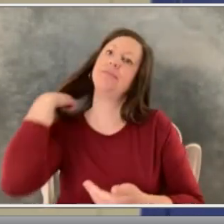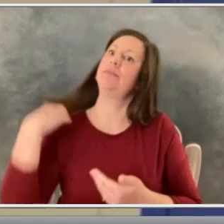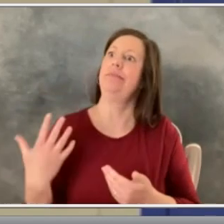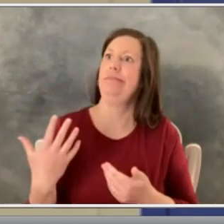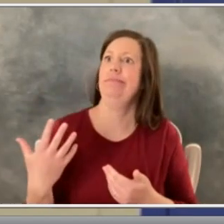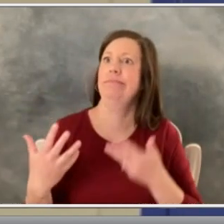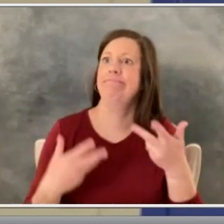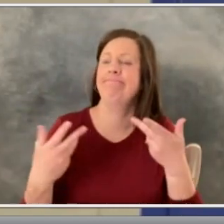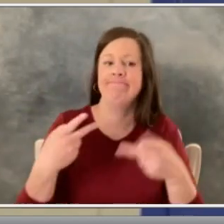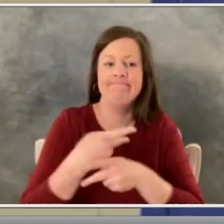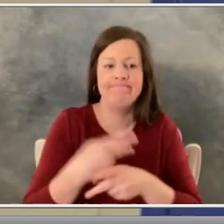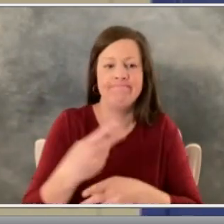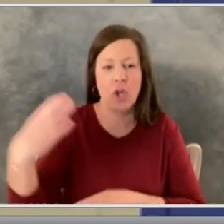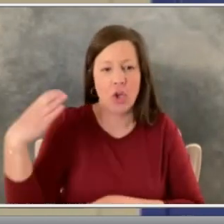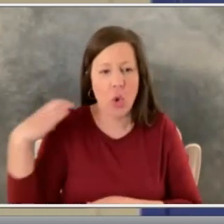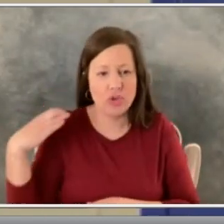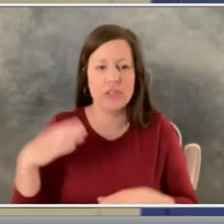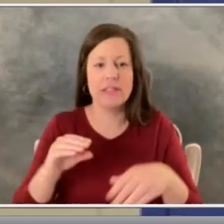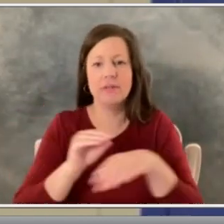coaching, consulting, and how to